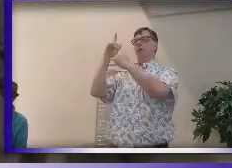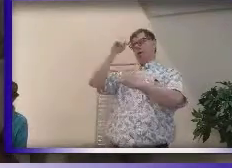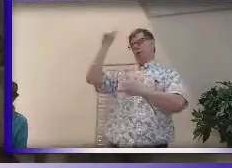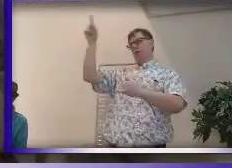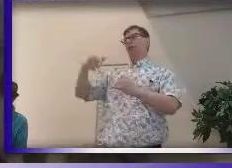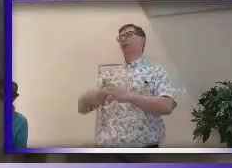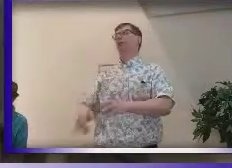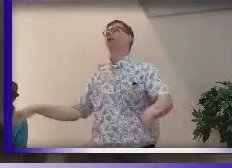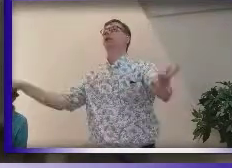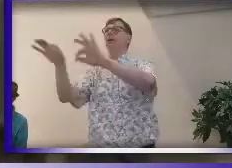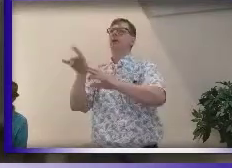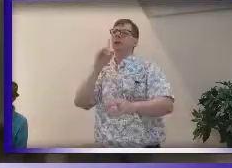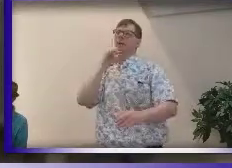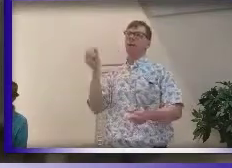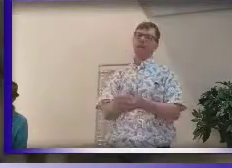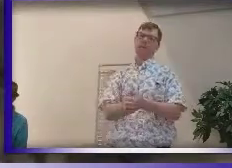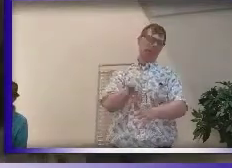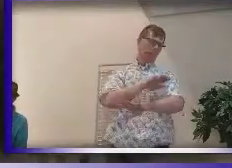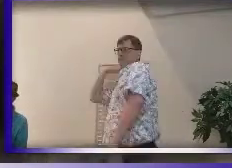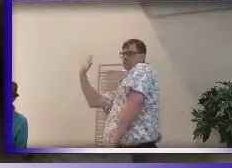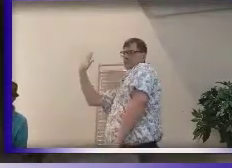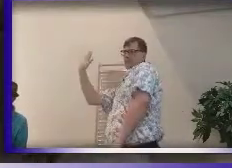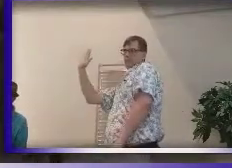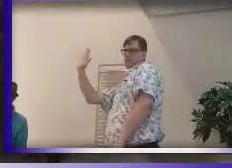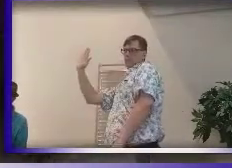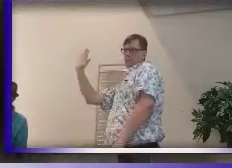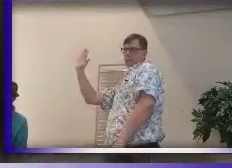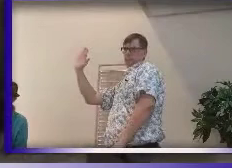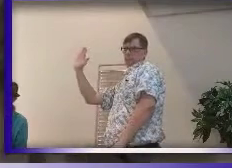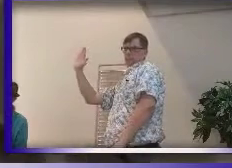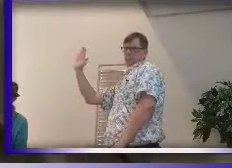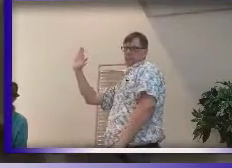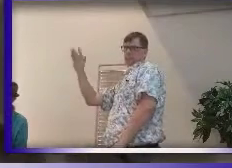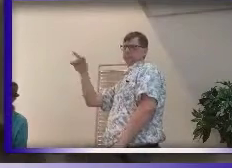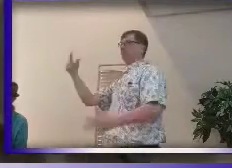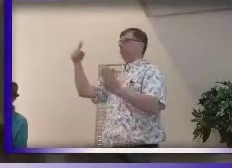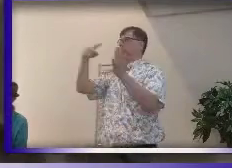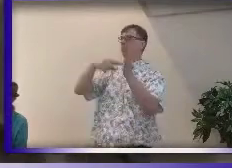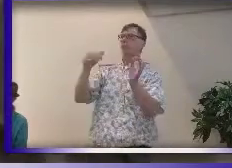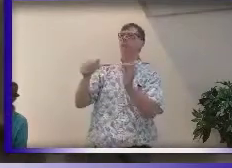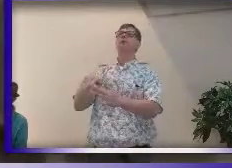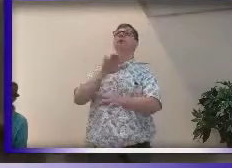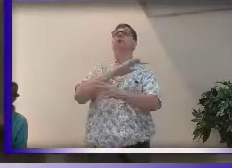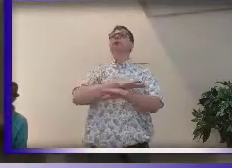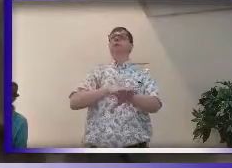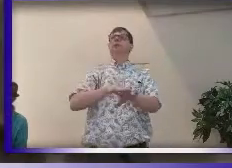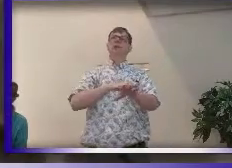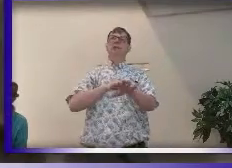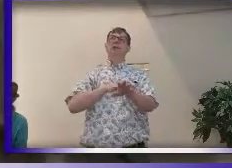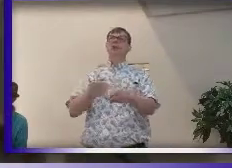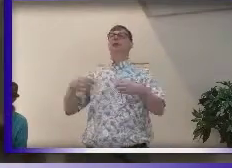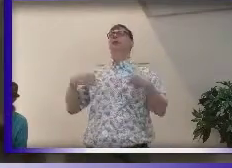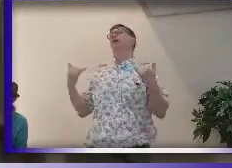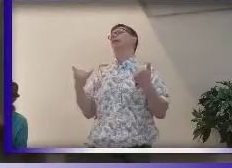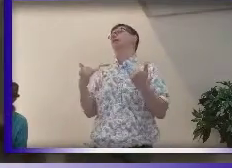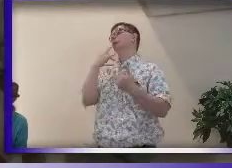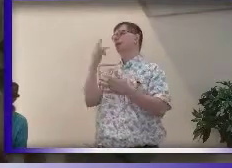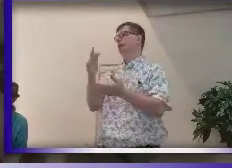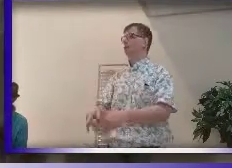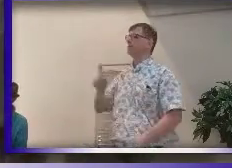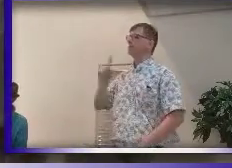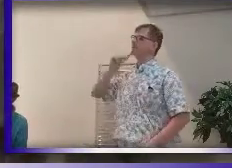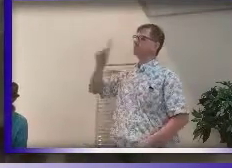There is a healing happening right now. The true meaning of salvation is healing. And any old idea that is ready